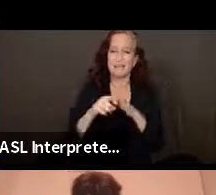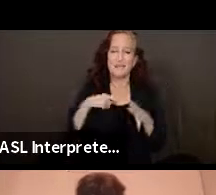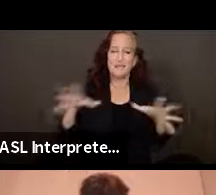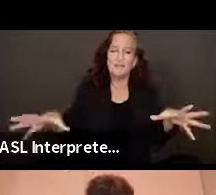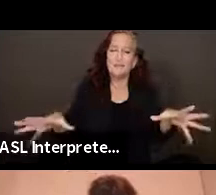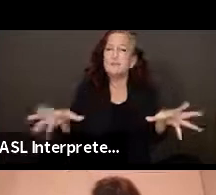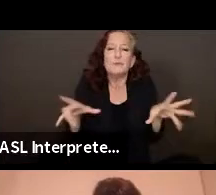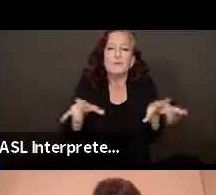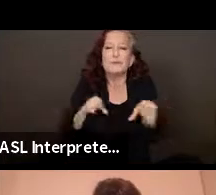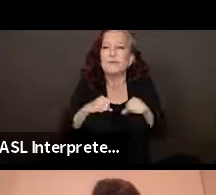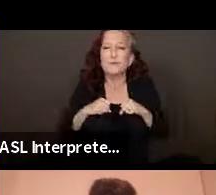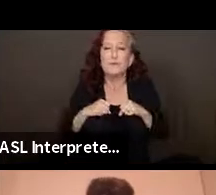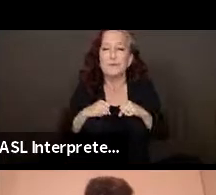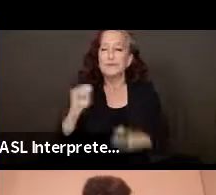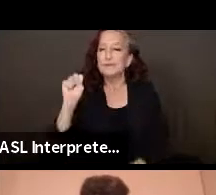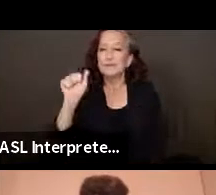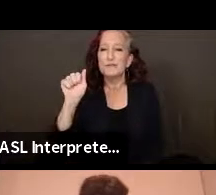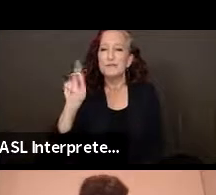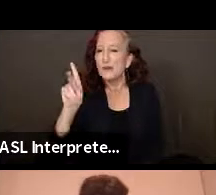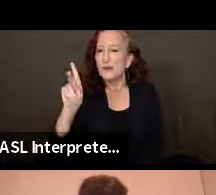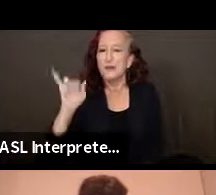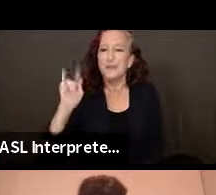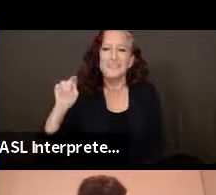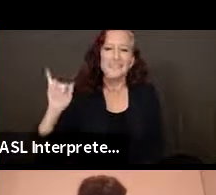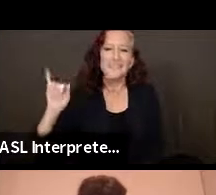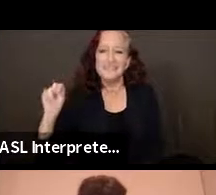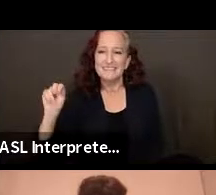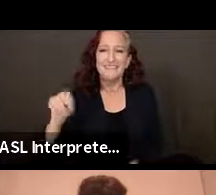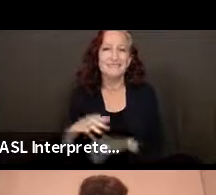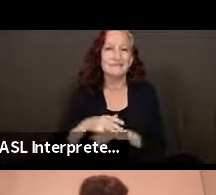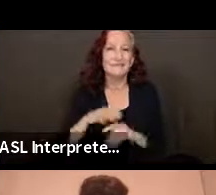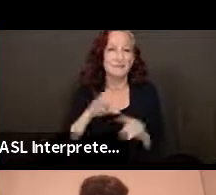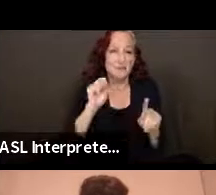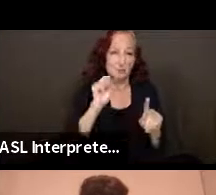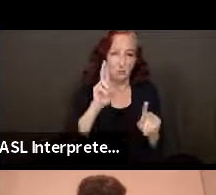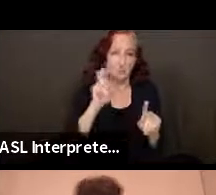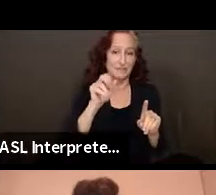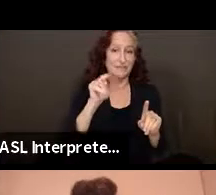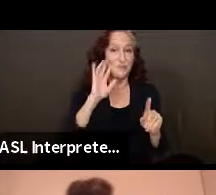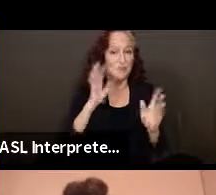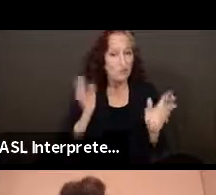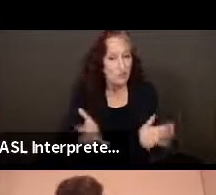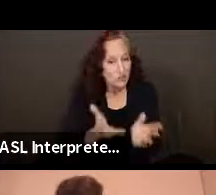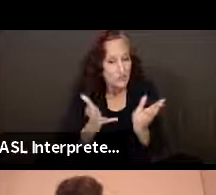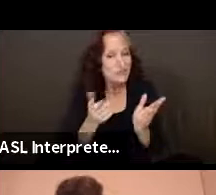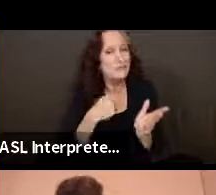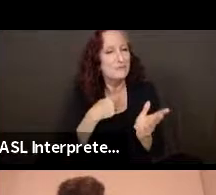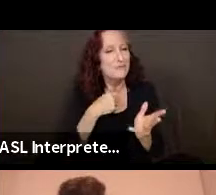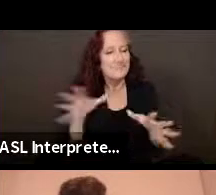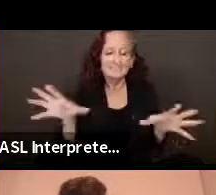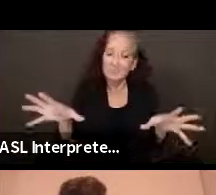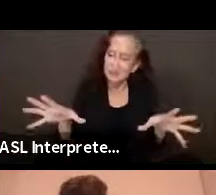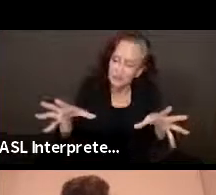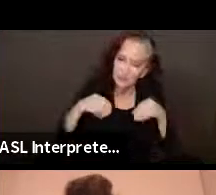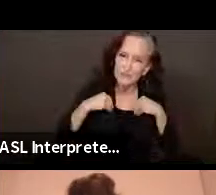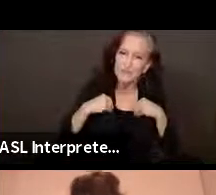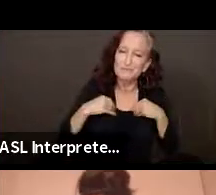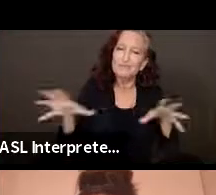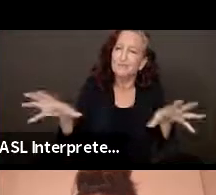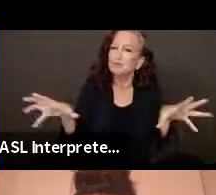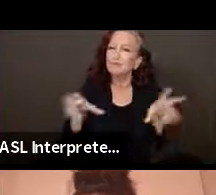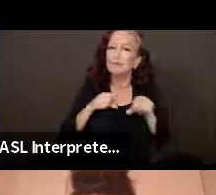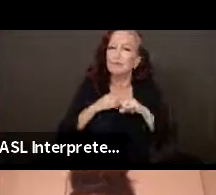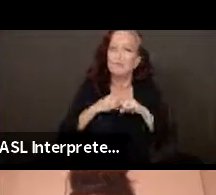soak it in. And I know Susan's going to tell me to soak it in. My coach is going to tell me to soak it in.